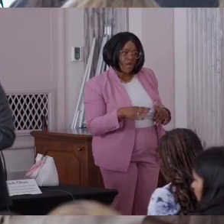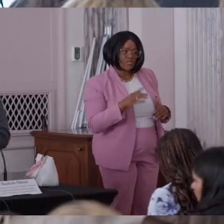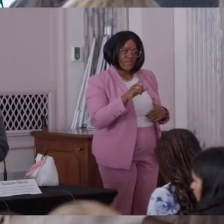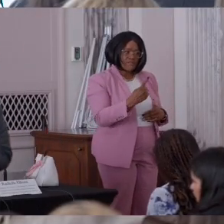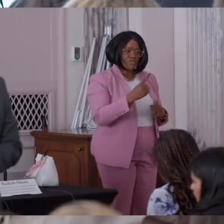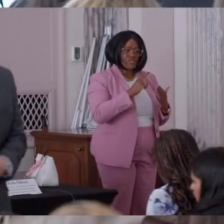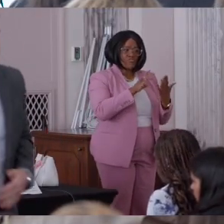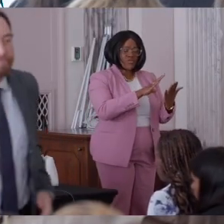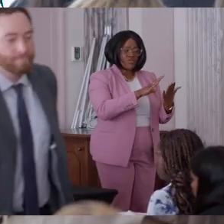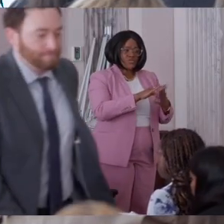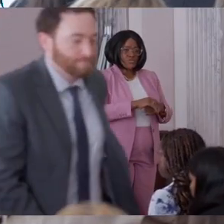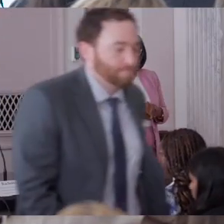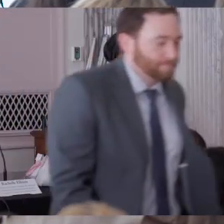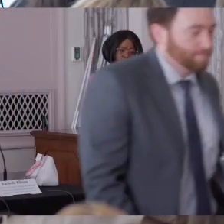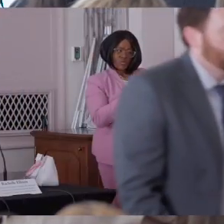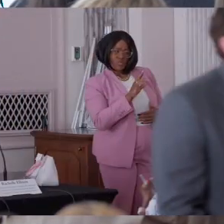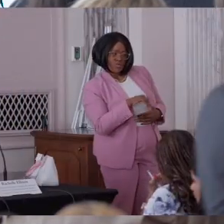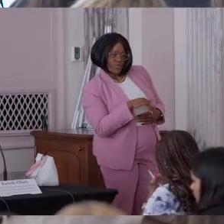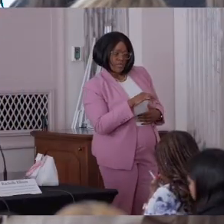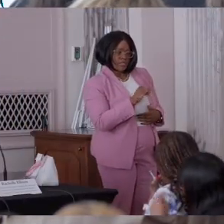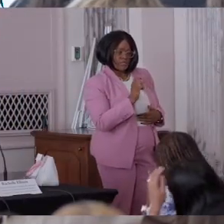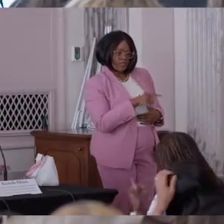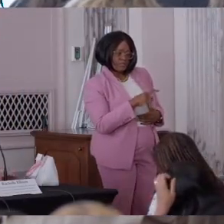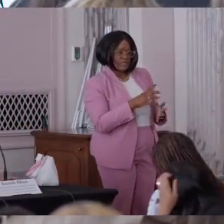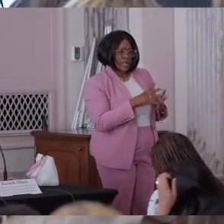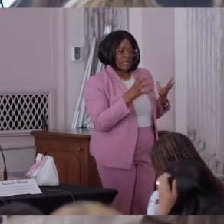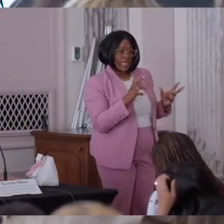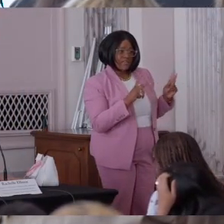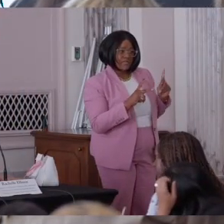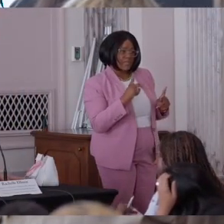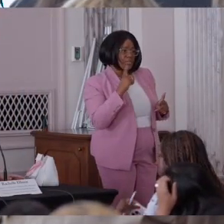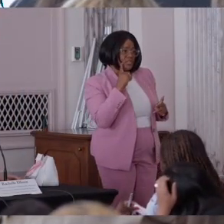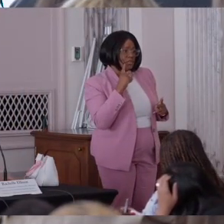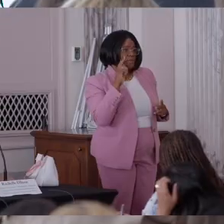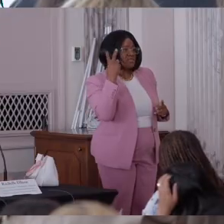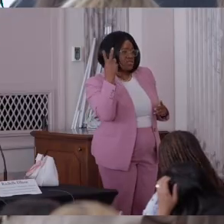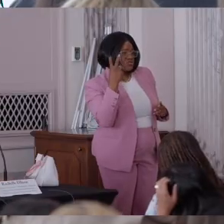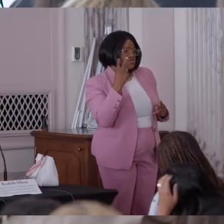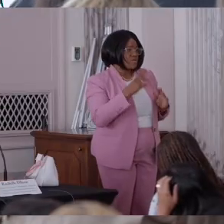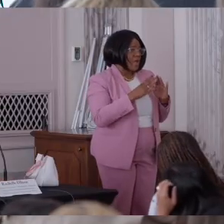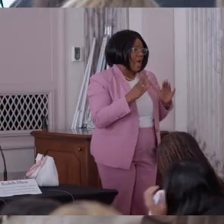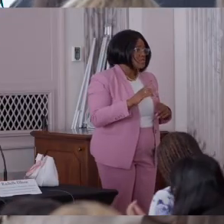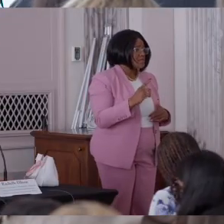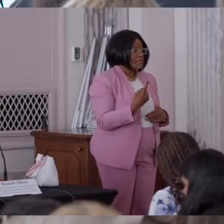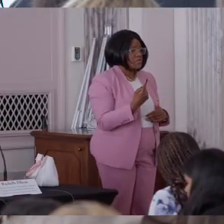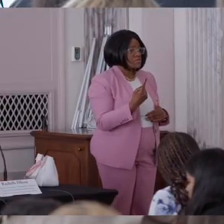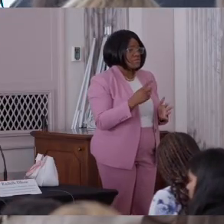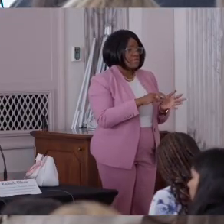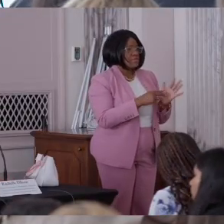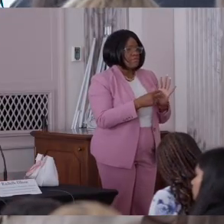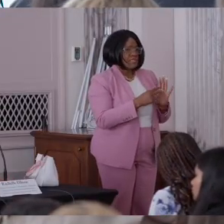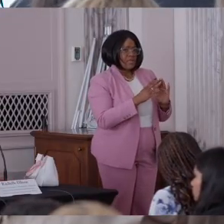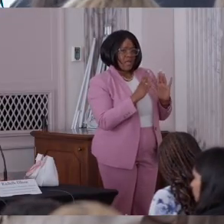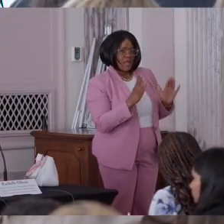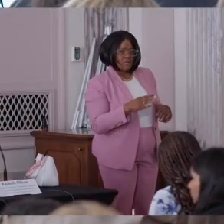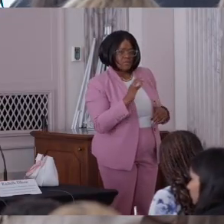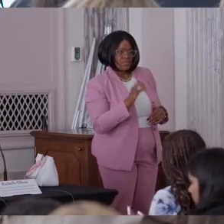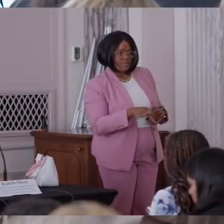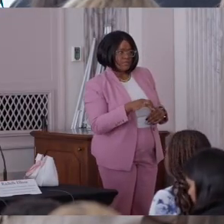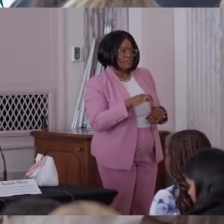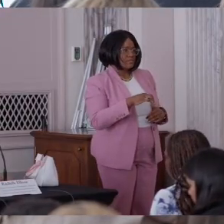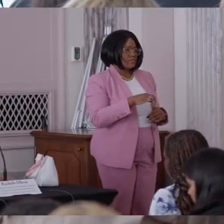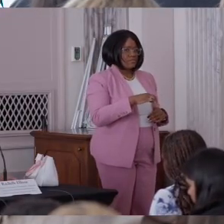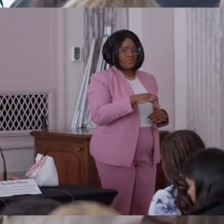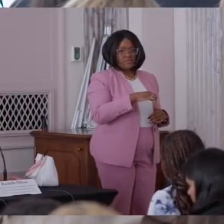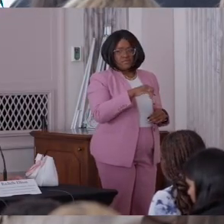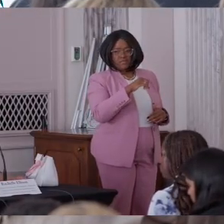approach, Corey, I wanted to ask you, a lot of people seem to have misunderstood housing first to mean housing that has no accountability or